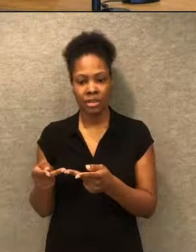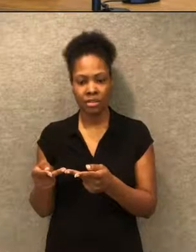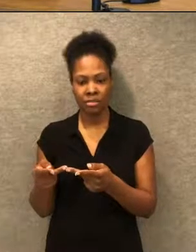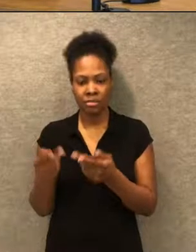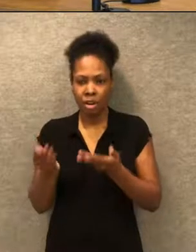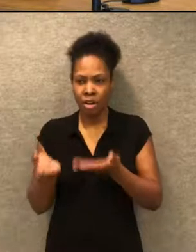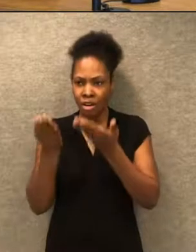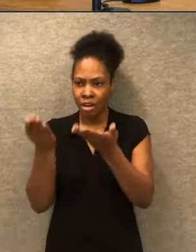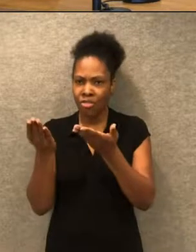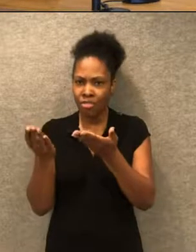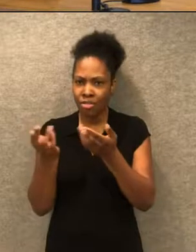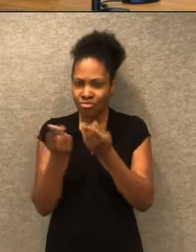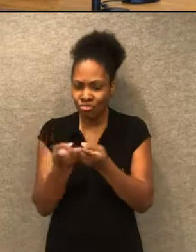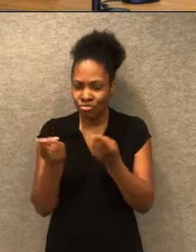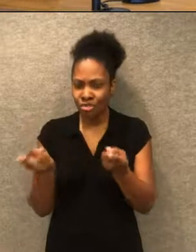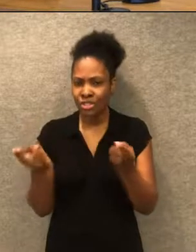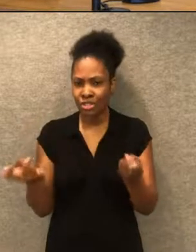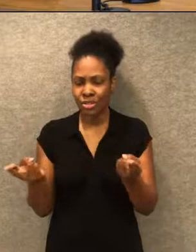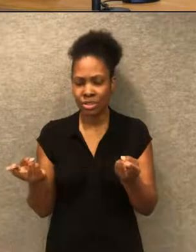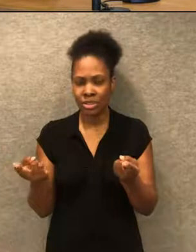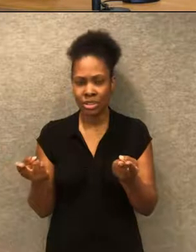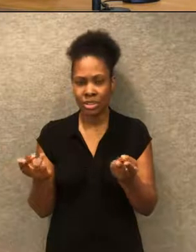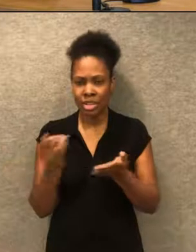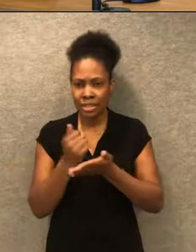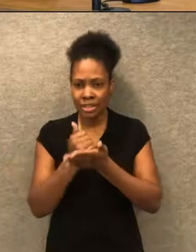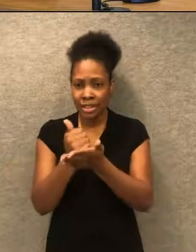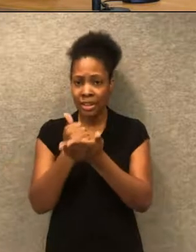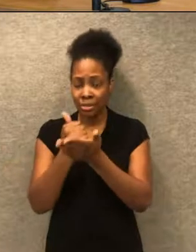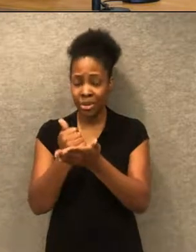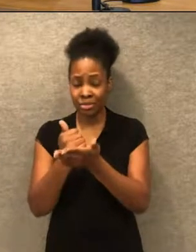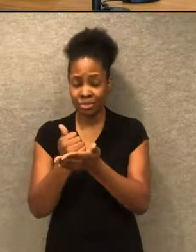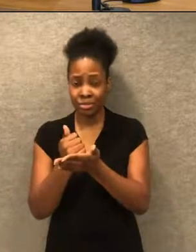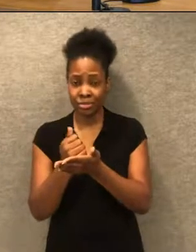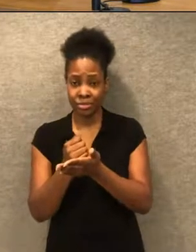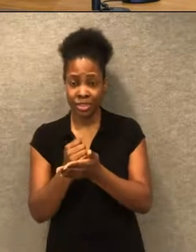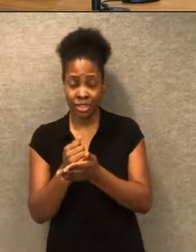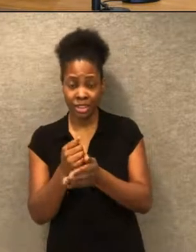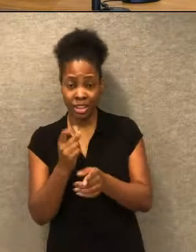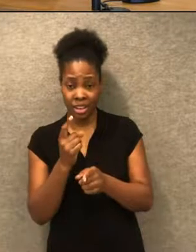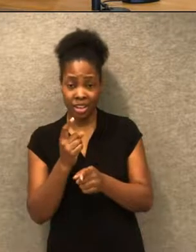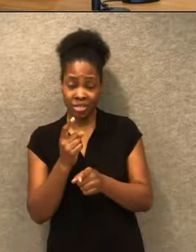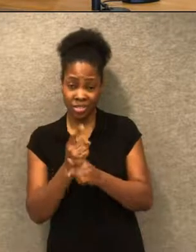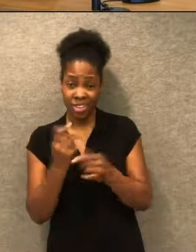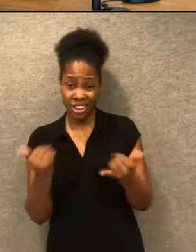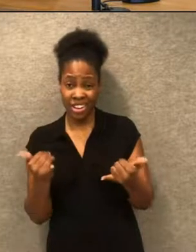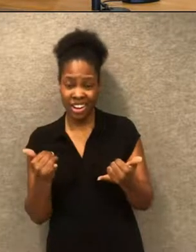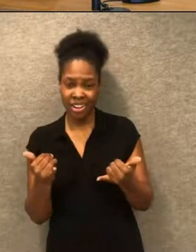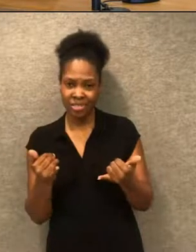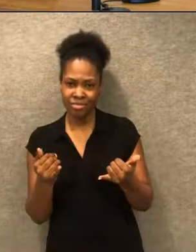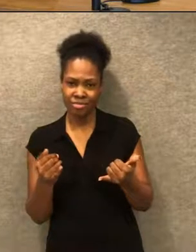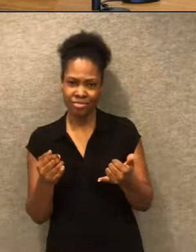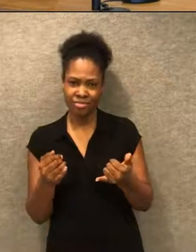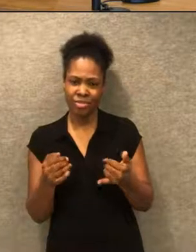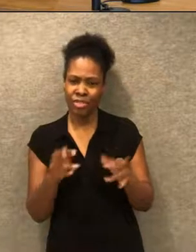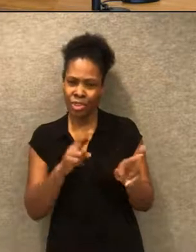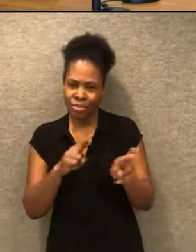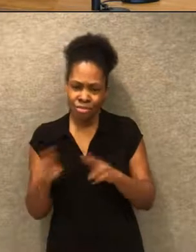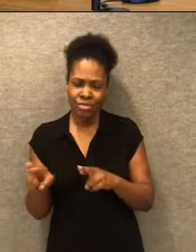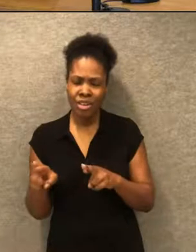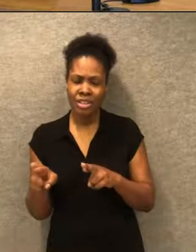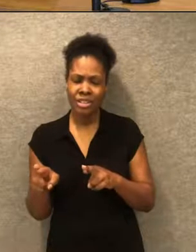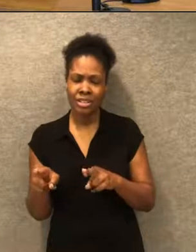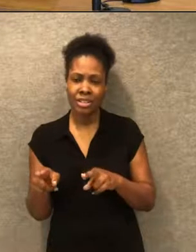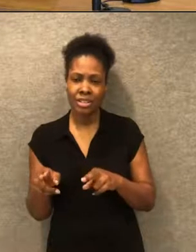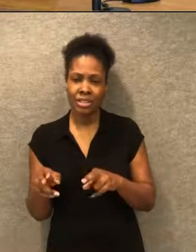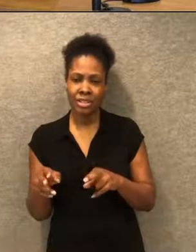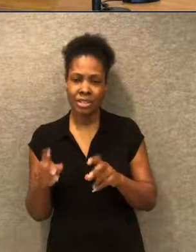offer resources, and even now, as Dr. Thomas mentioned, are better equipped to provide support